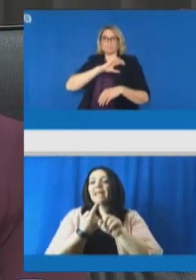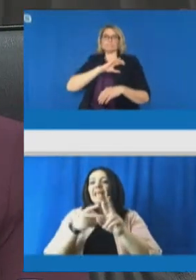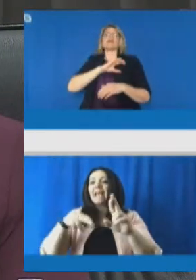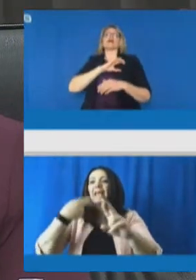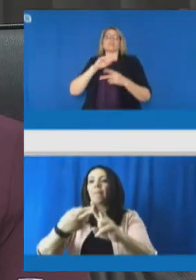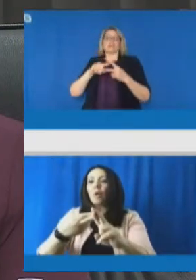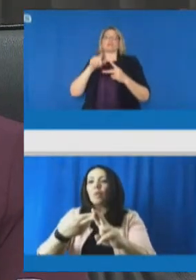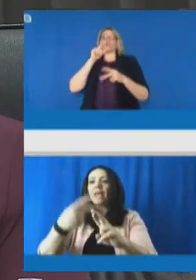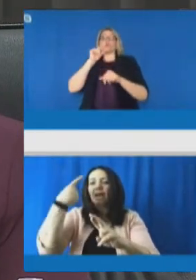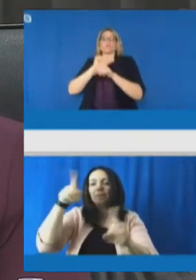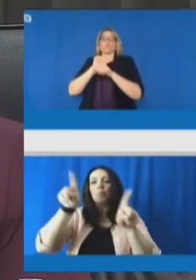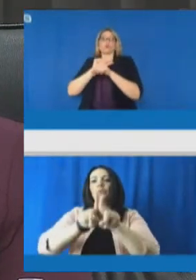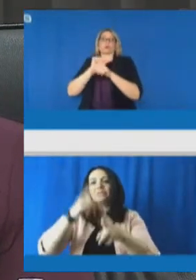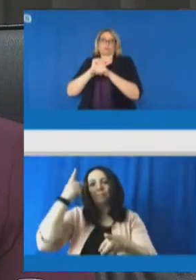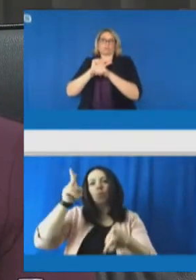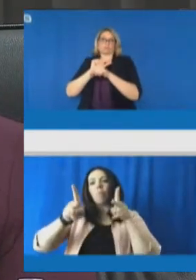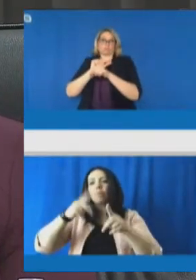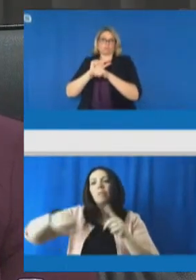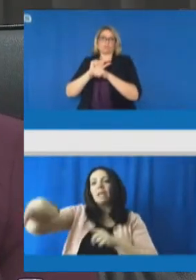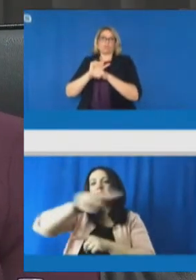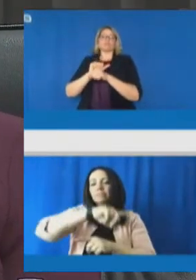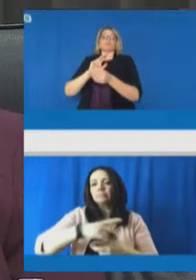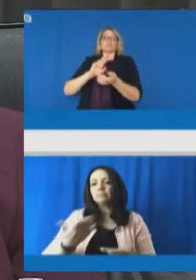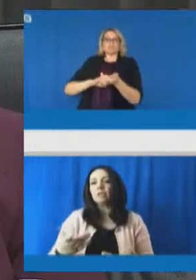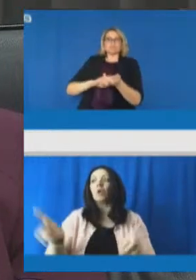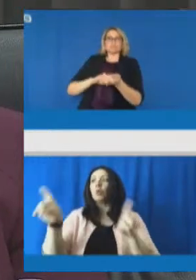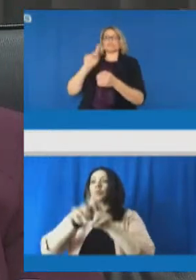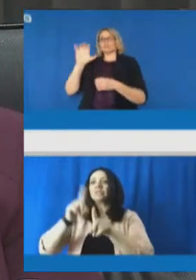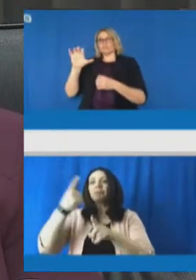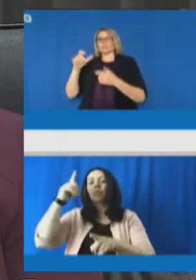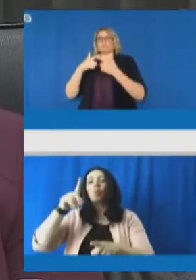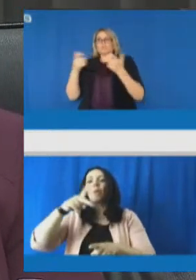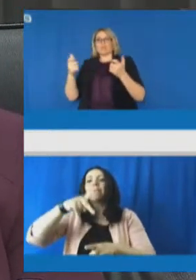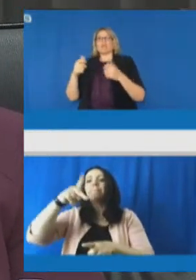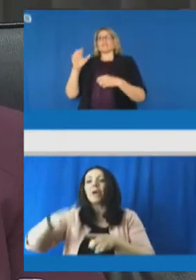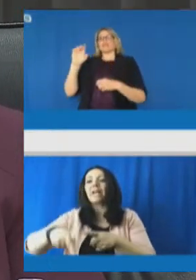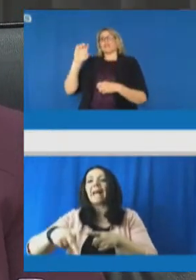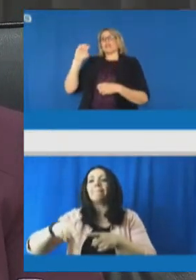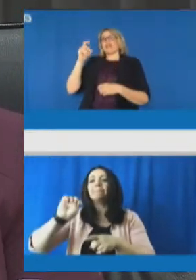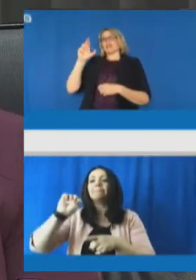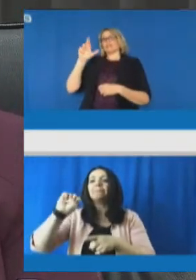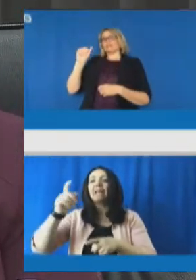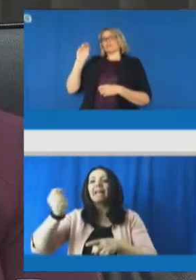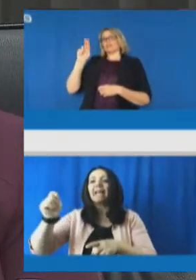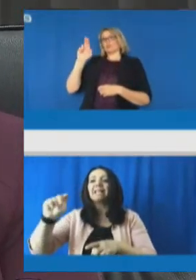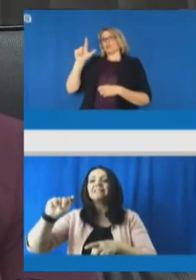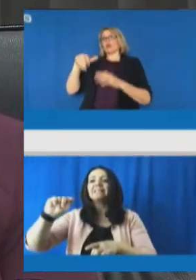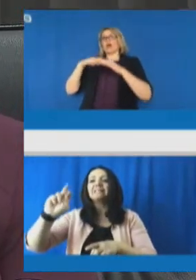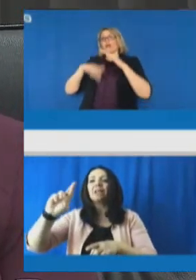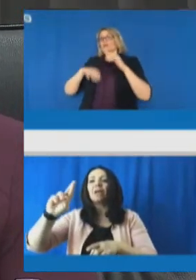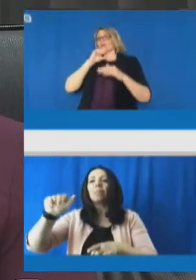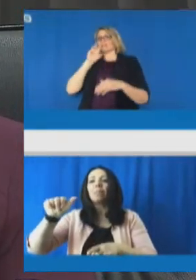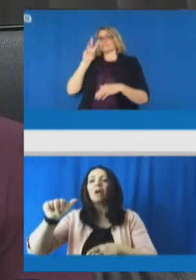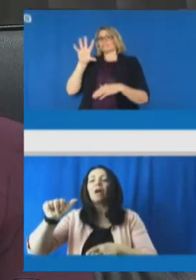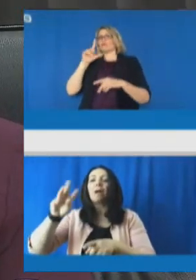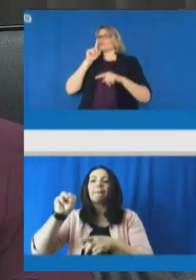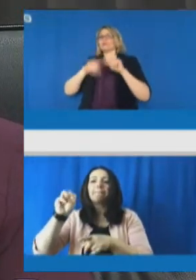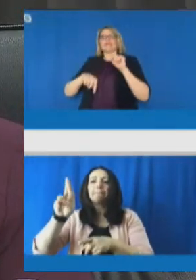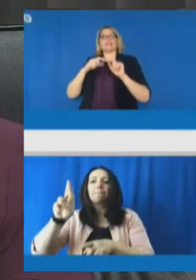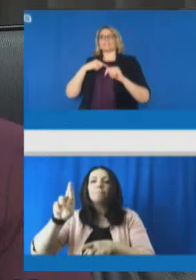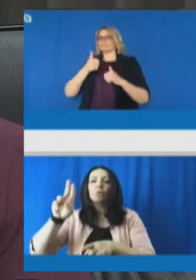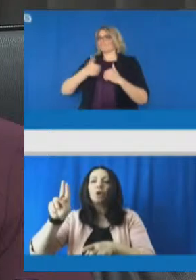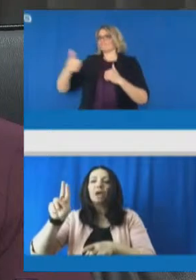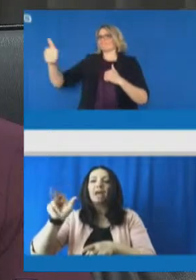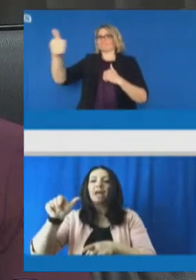everyone that all vaccines approved by Health Canada are effective in preventing severe outcomes of COVID-19. When your turn comes, please